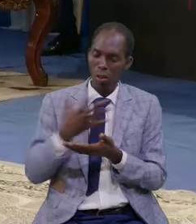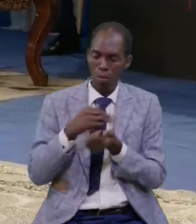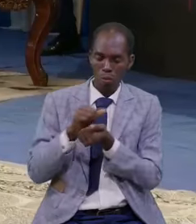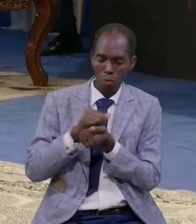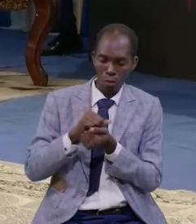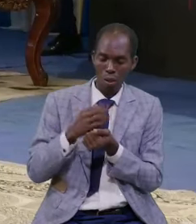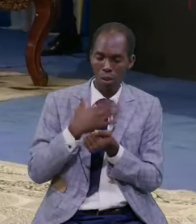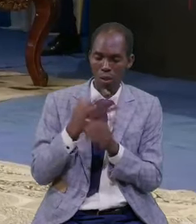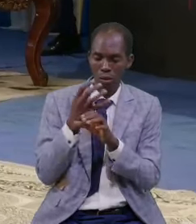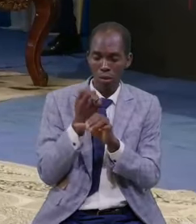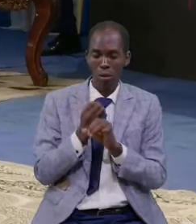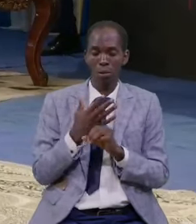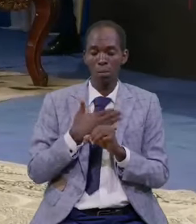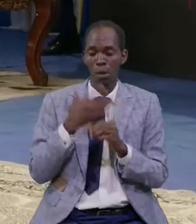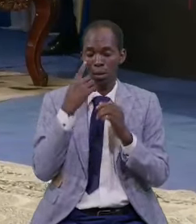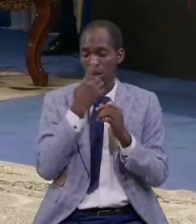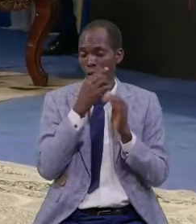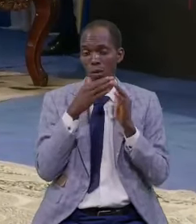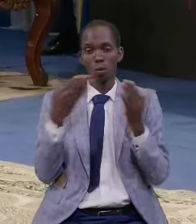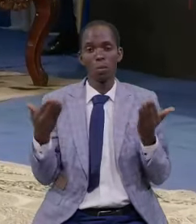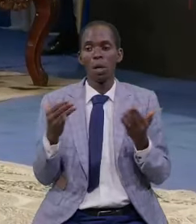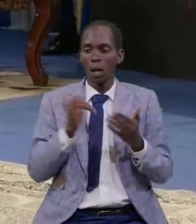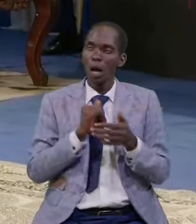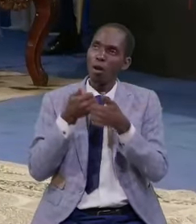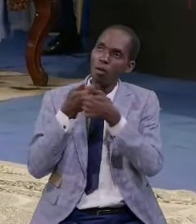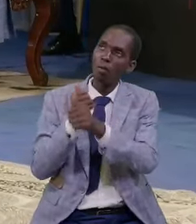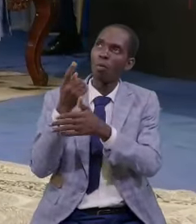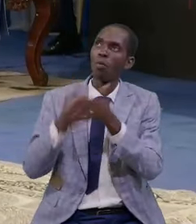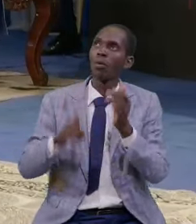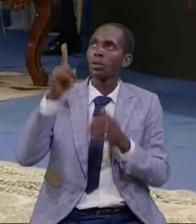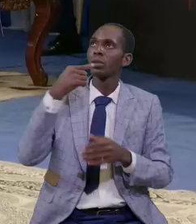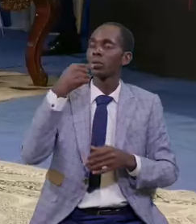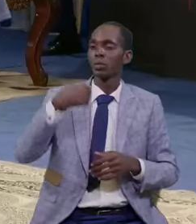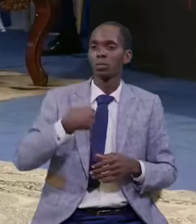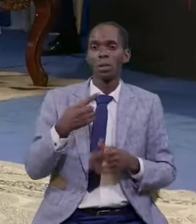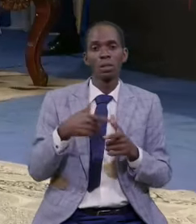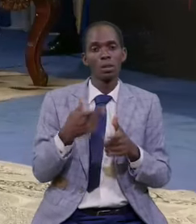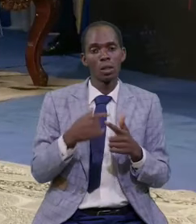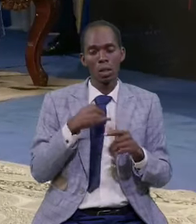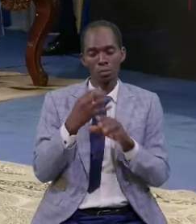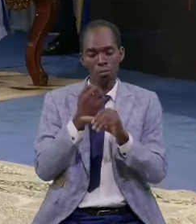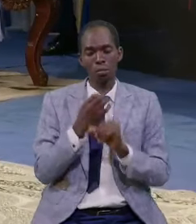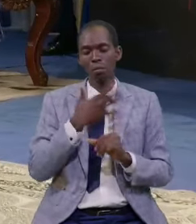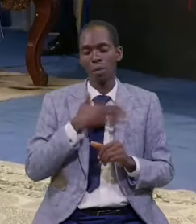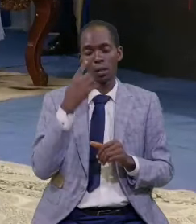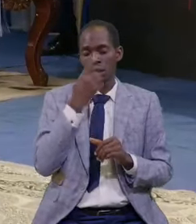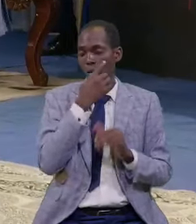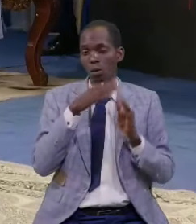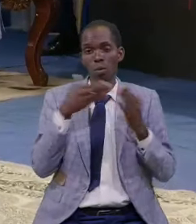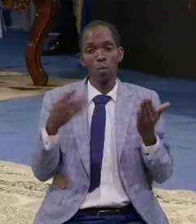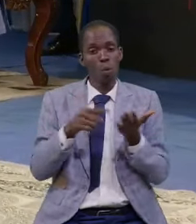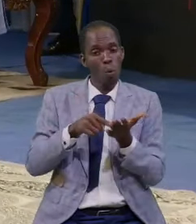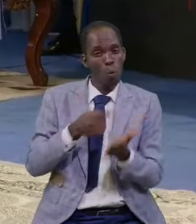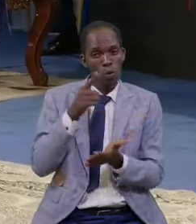I went. I did what he told me to do. I received sight. Once you do what he tells you to do